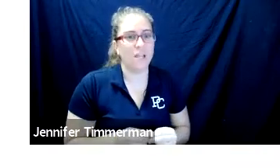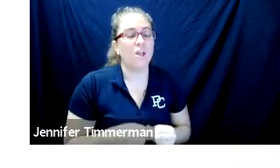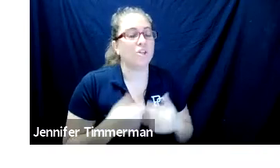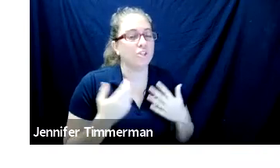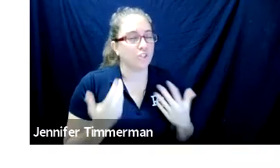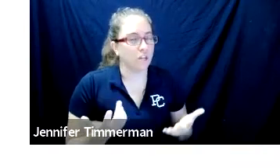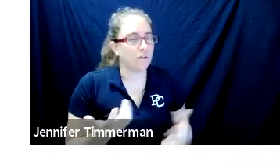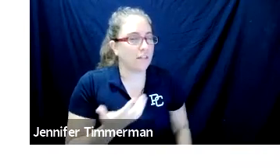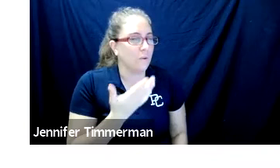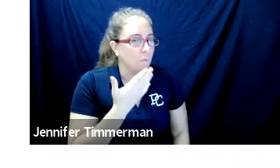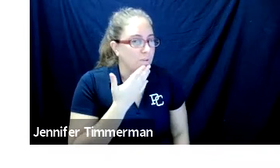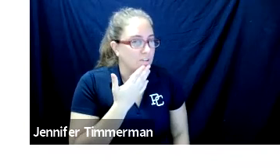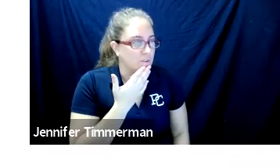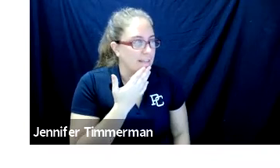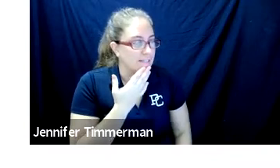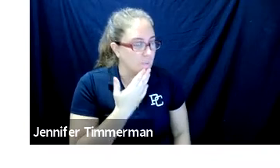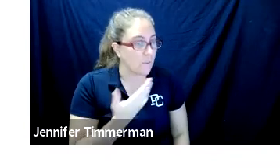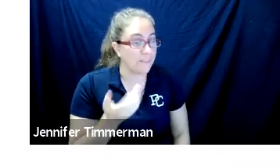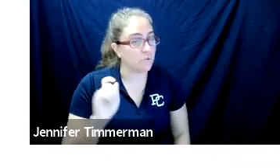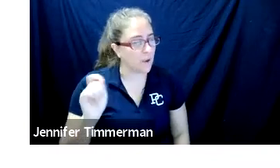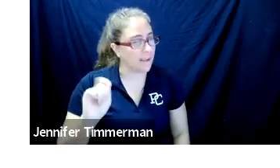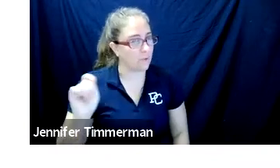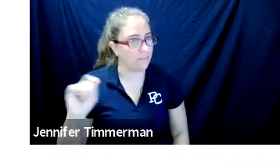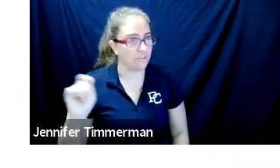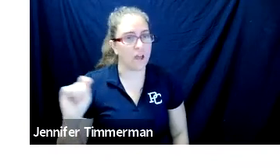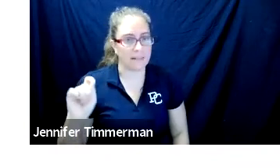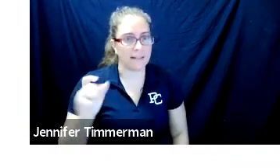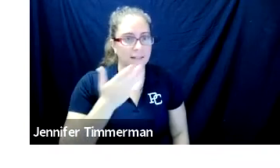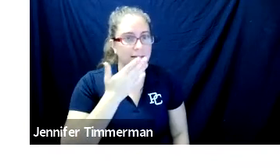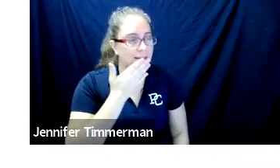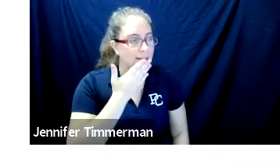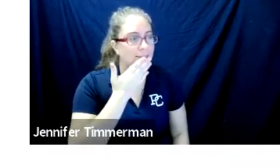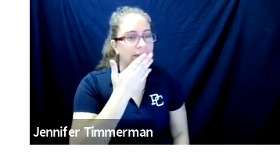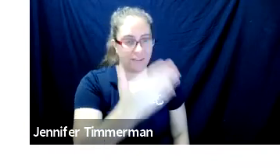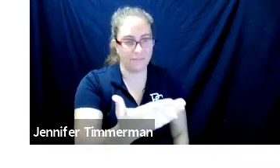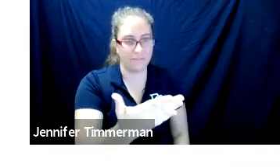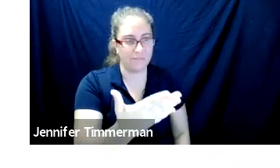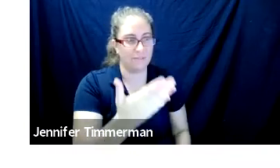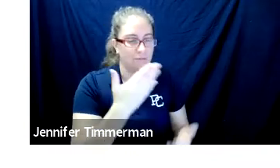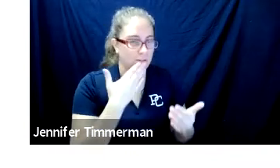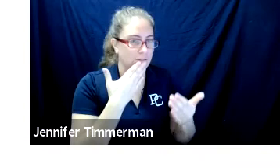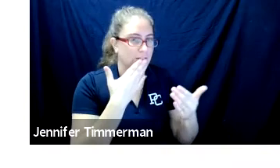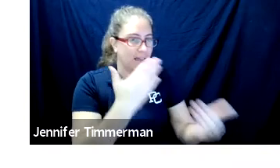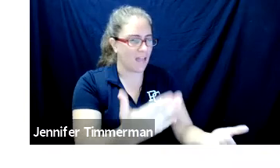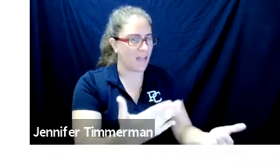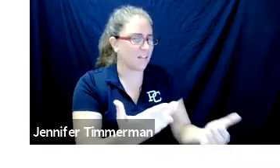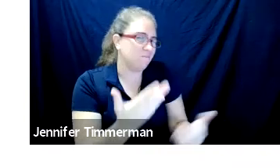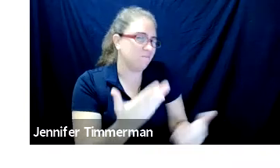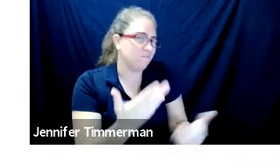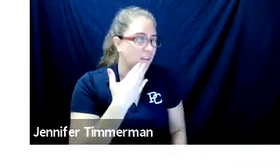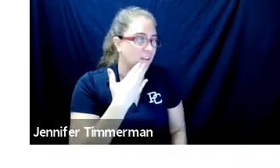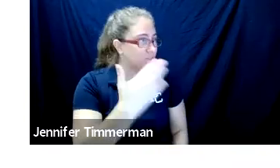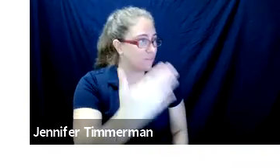question. Generally, whichever hand is the one that you write with, your dominant hand. Okay. Thank you. And